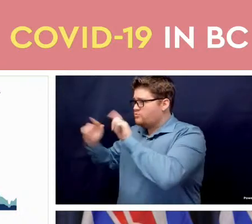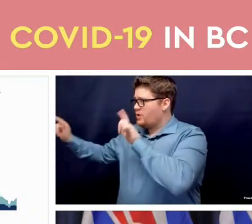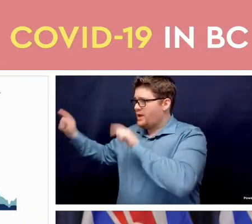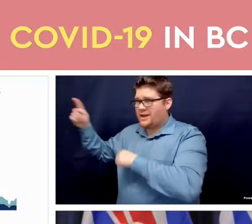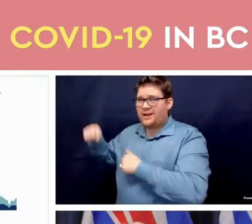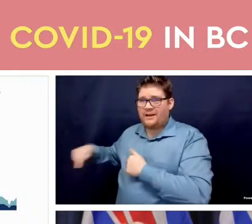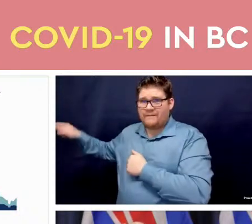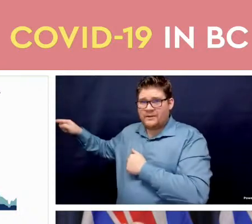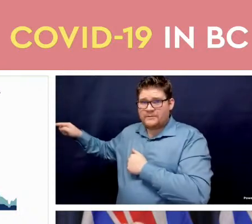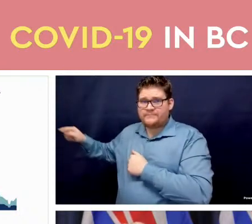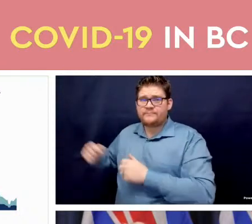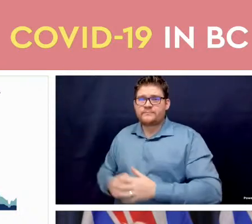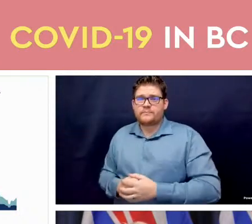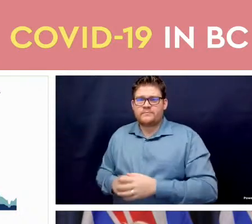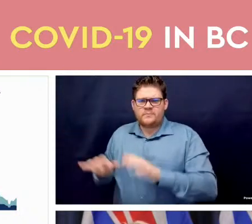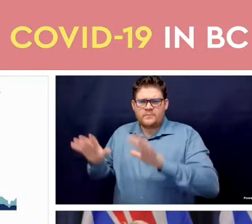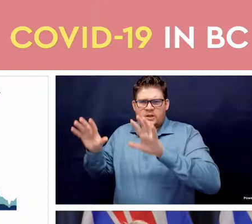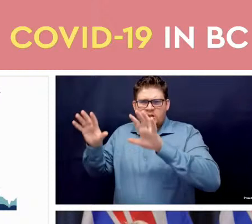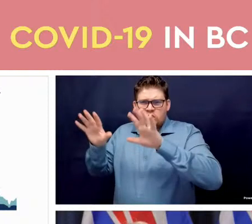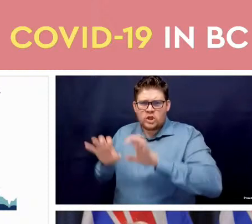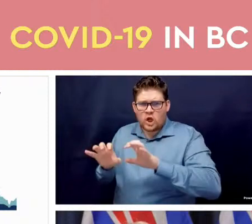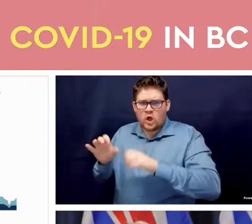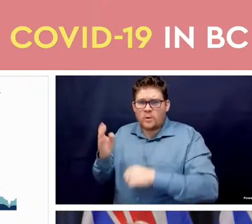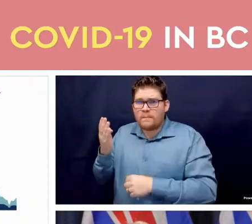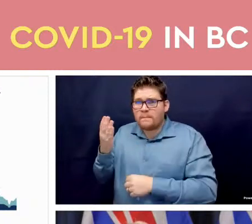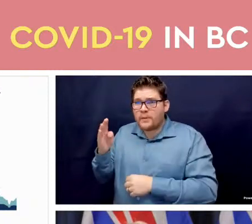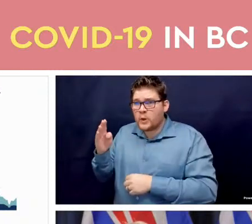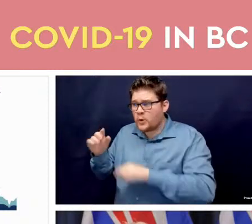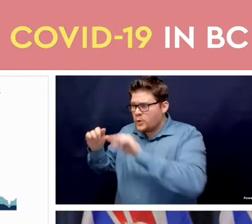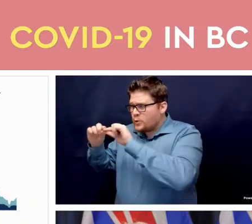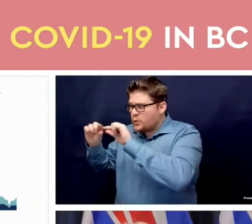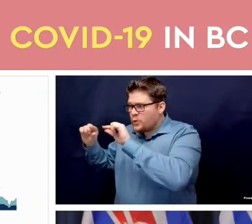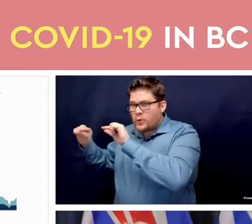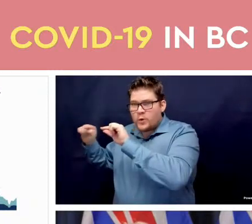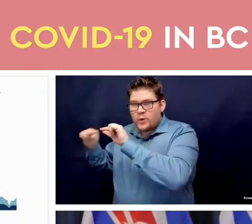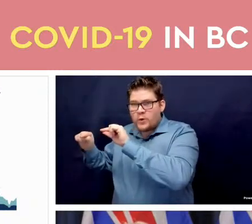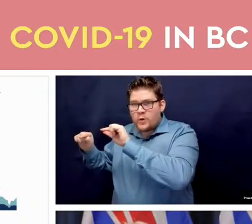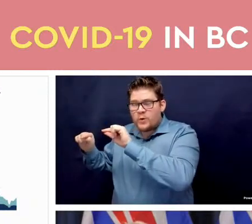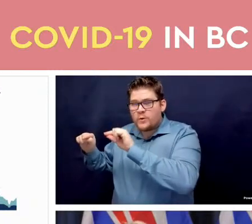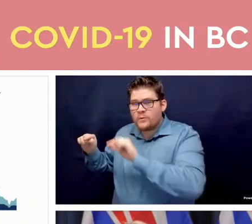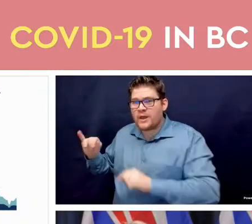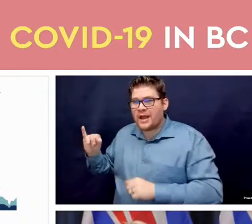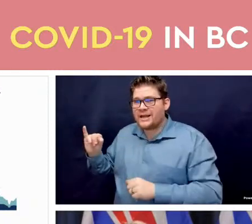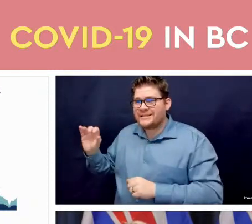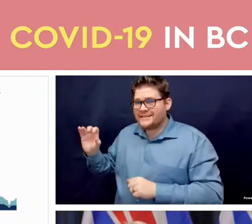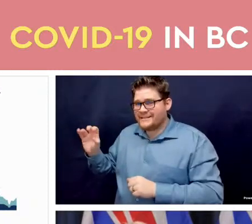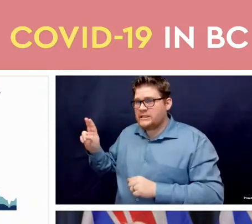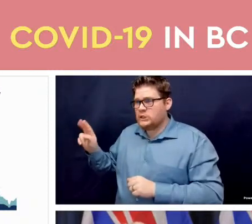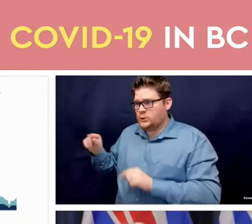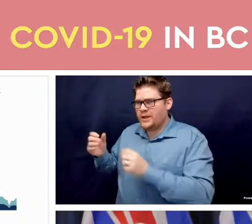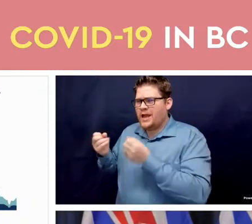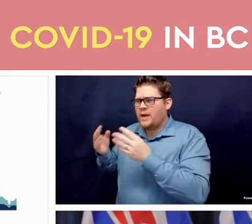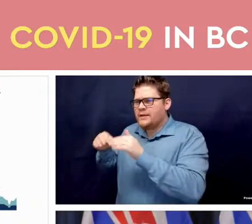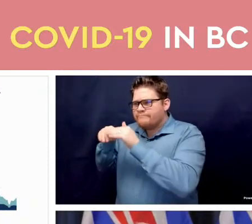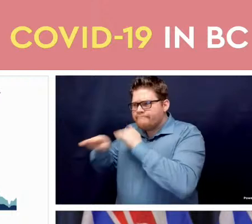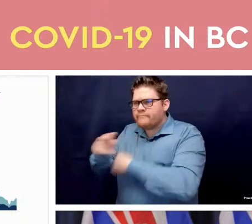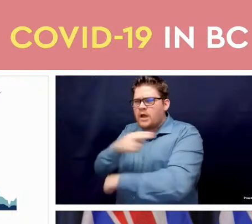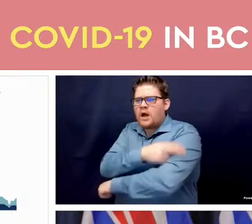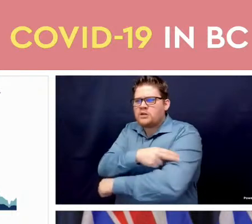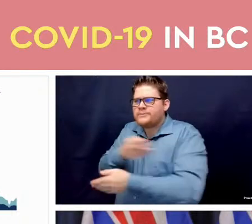the dark blue is critical care. So that's census, number of people in critical care with a COVID positive test.